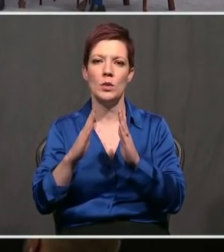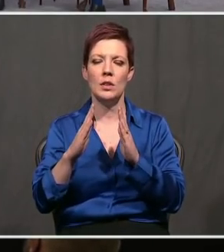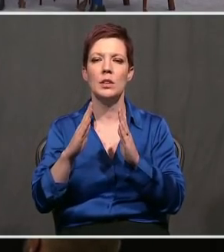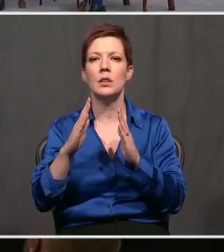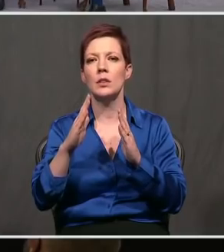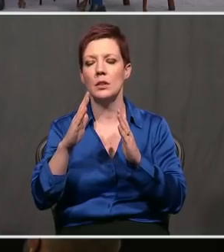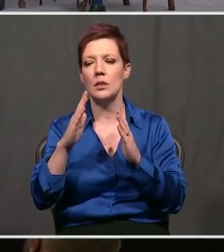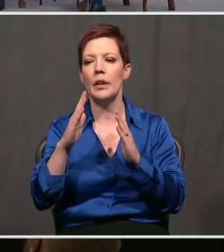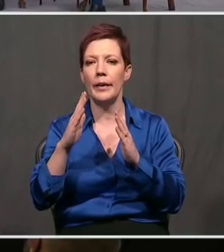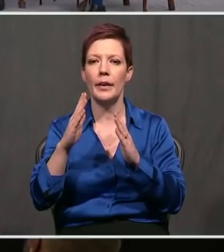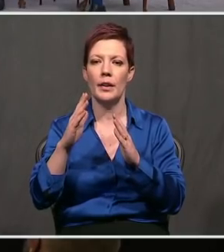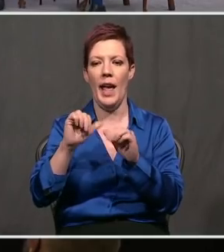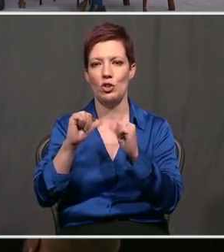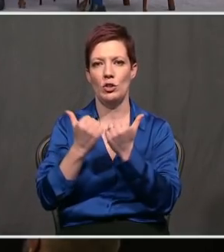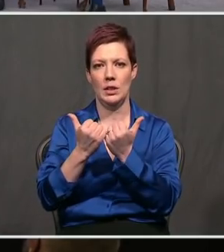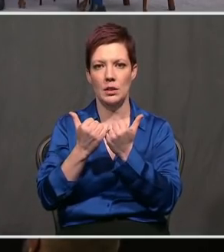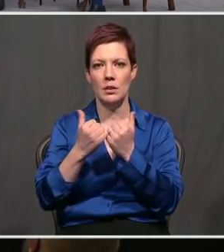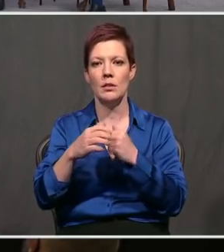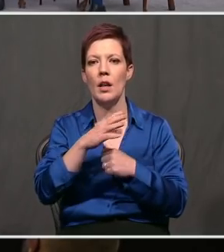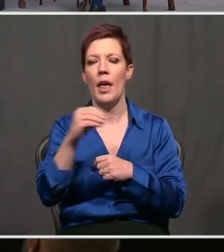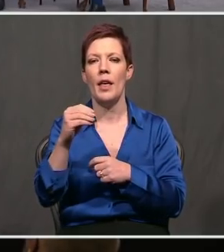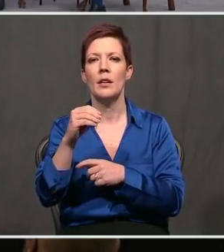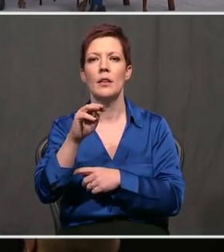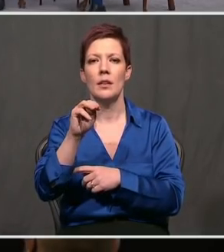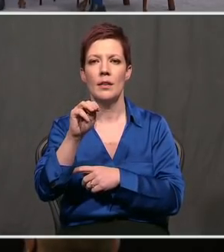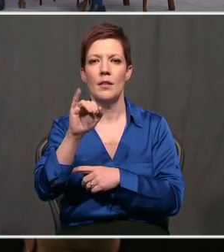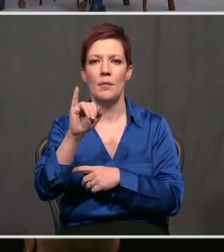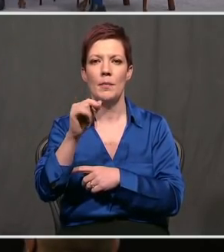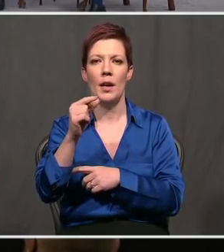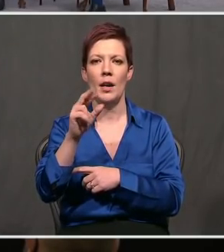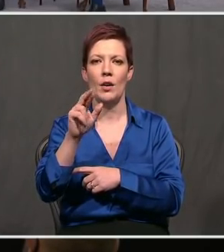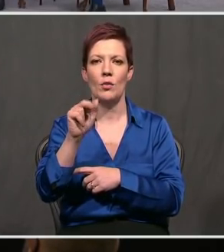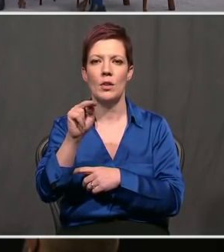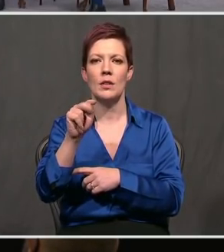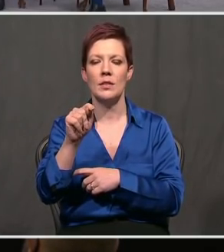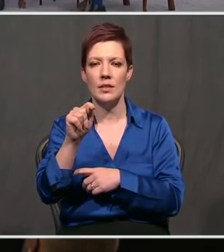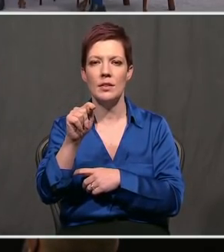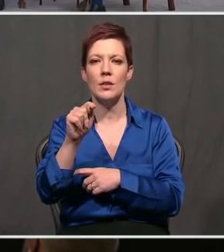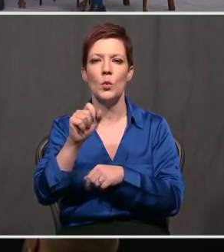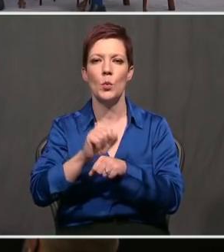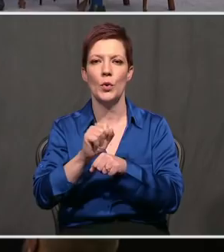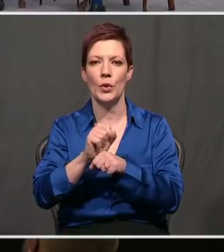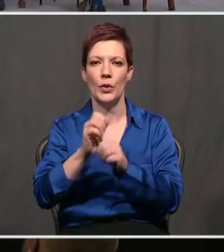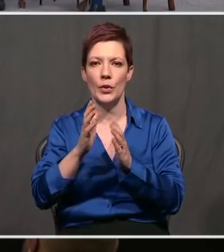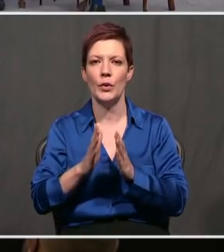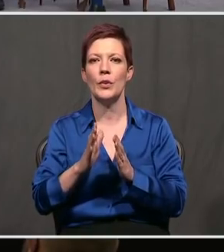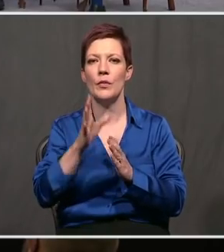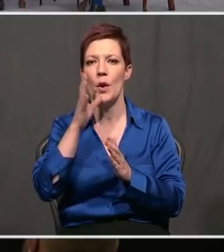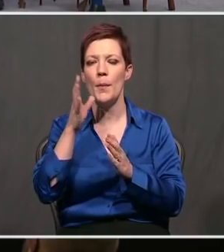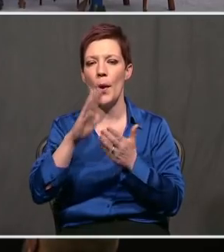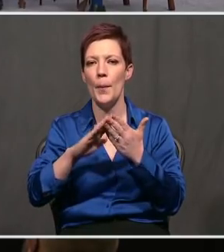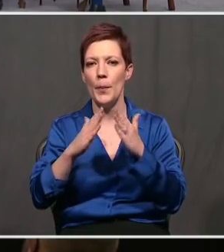centers, migrant working farming communities that are a part